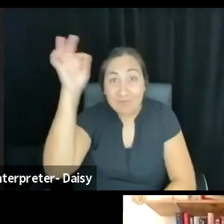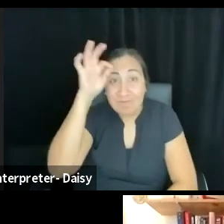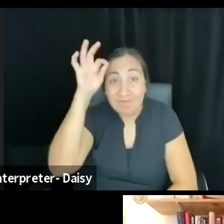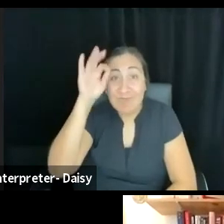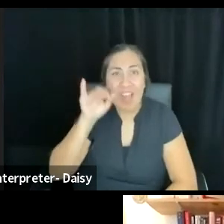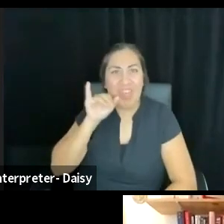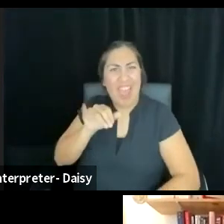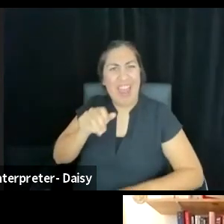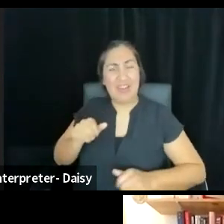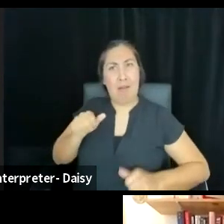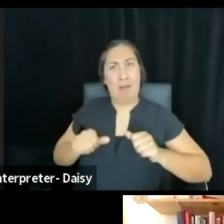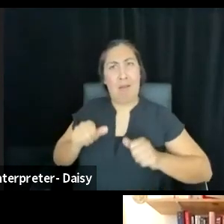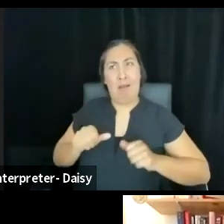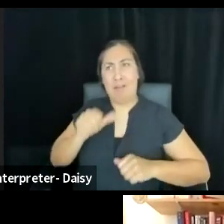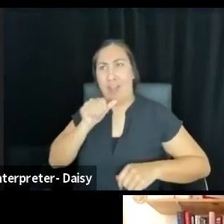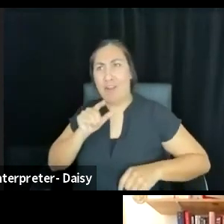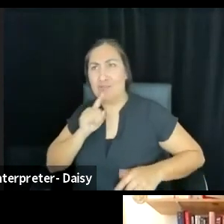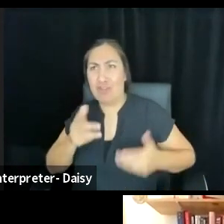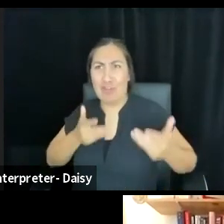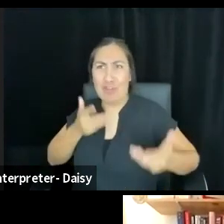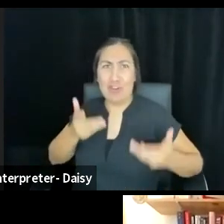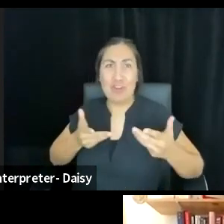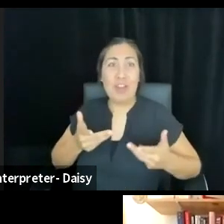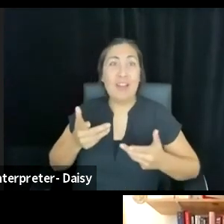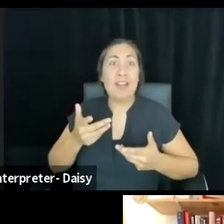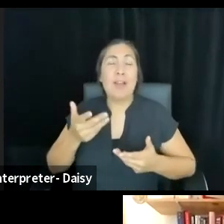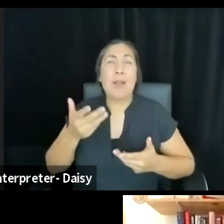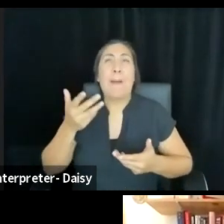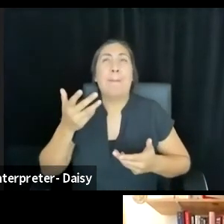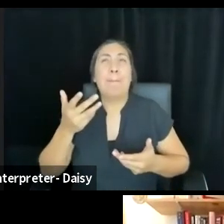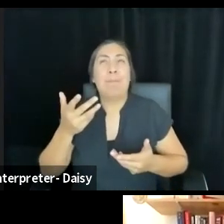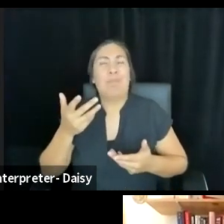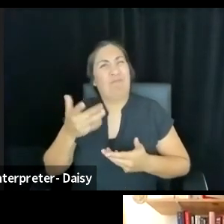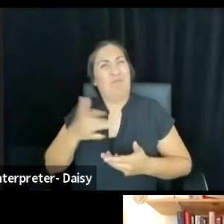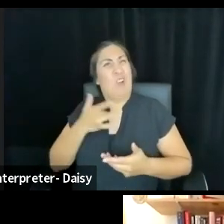I think I might just be, it might just be too hard